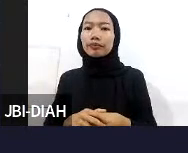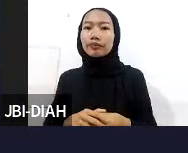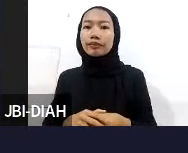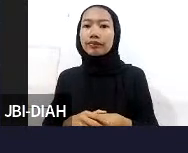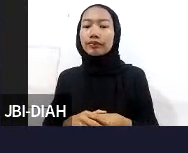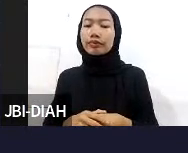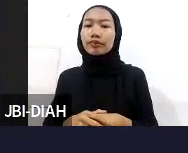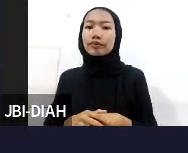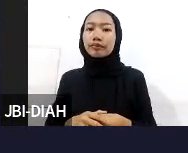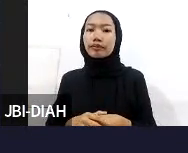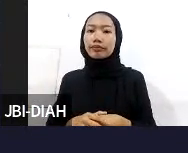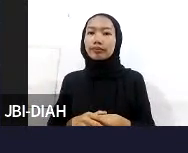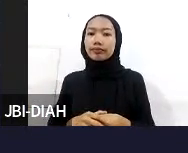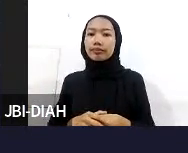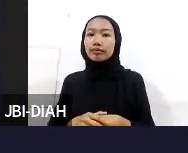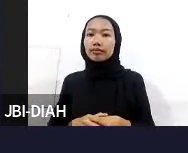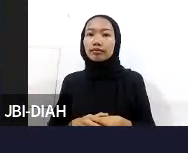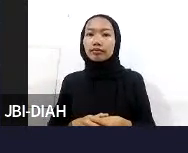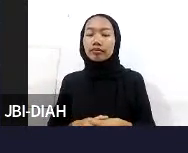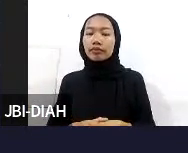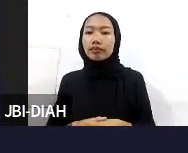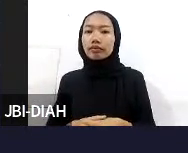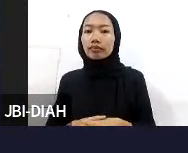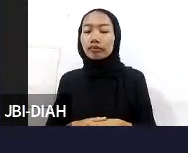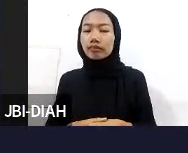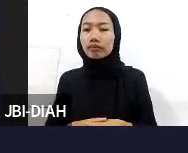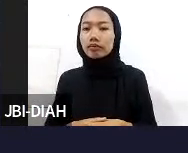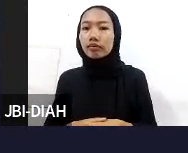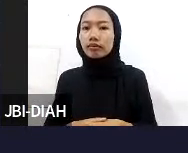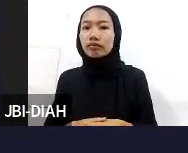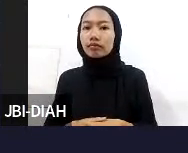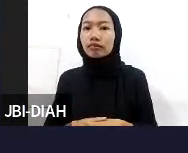required. You know, we've had,